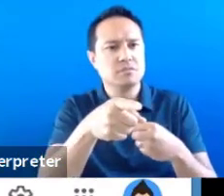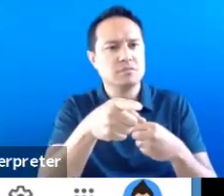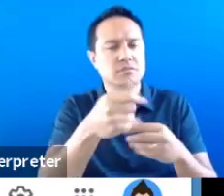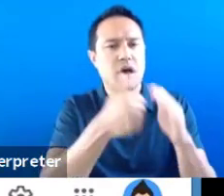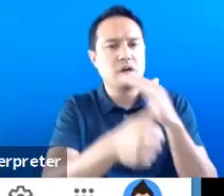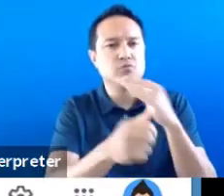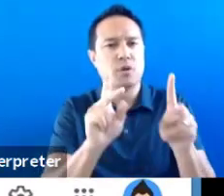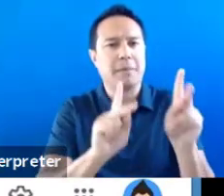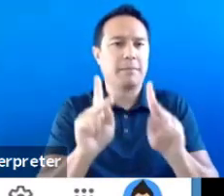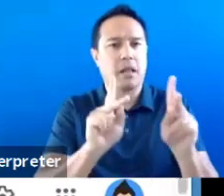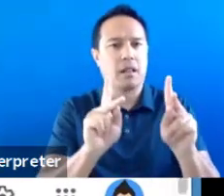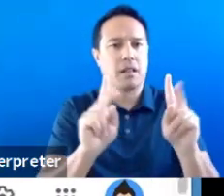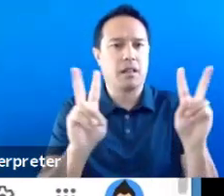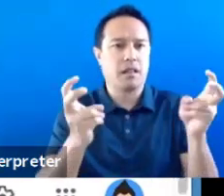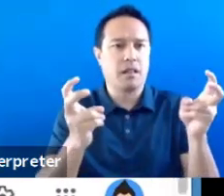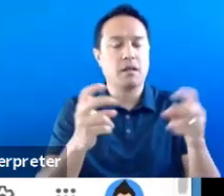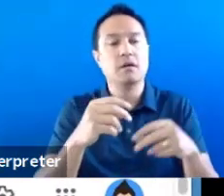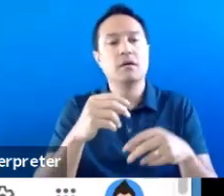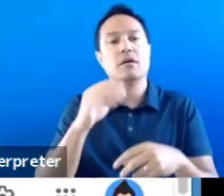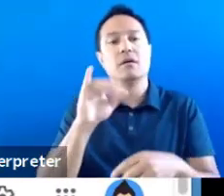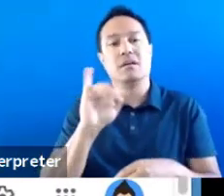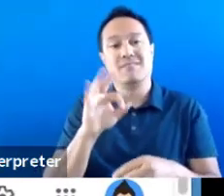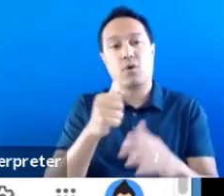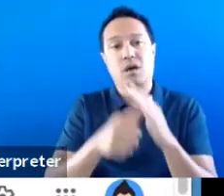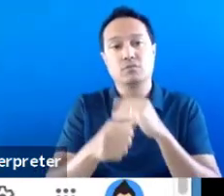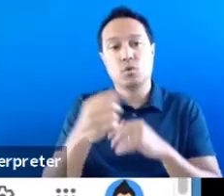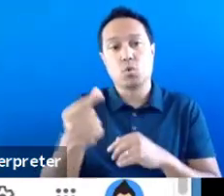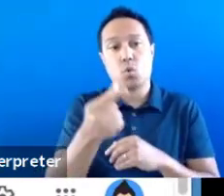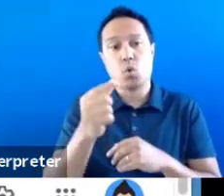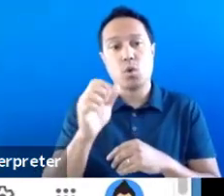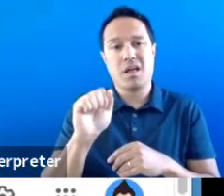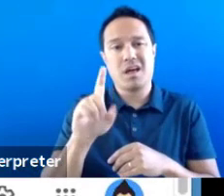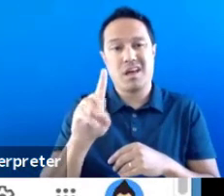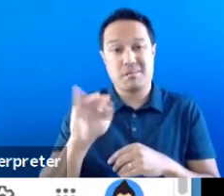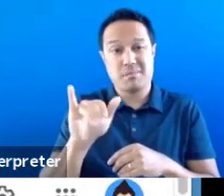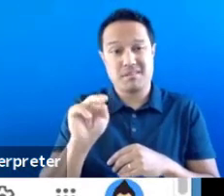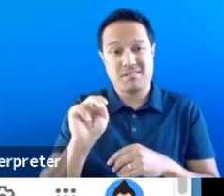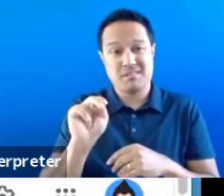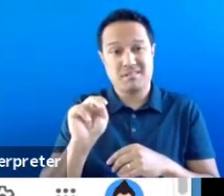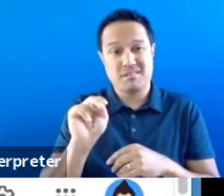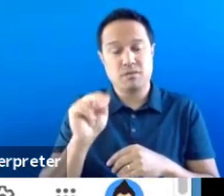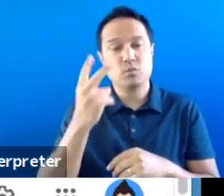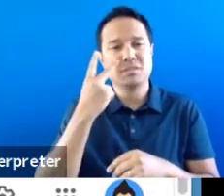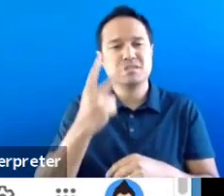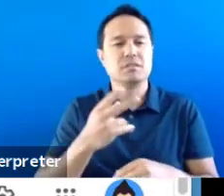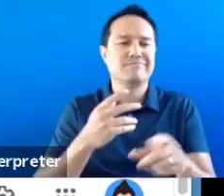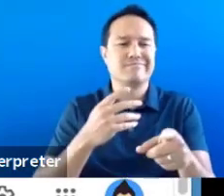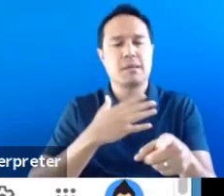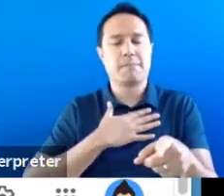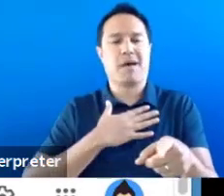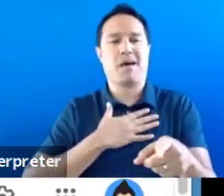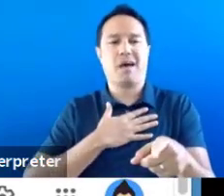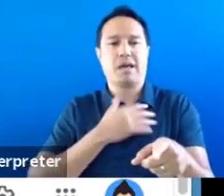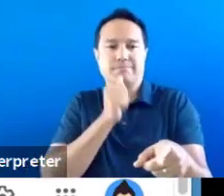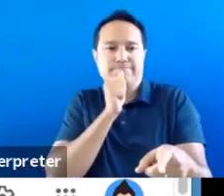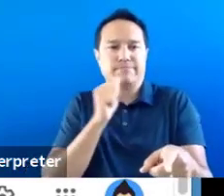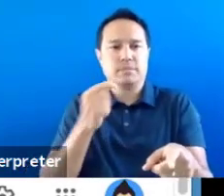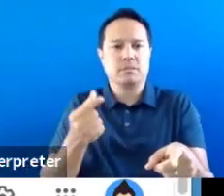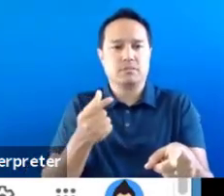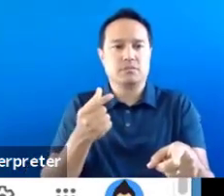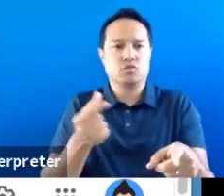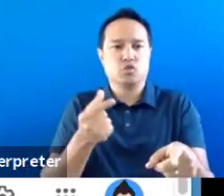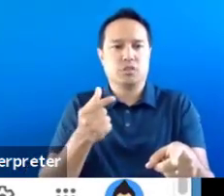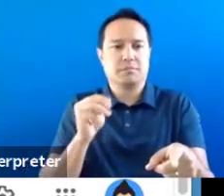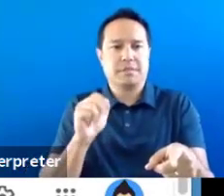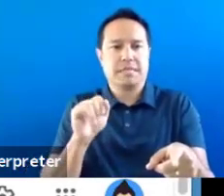in your Google admin option, you'll see an option right here that says, see, I'm in my personal Gmail. You'll see where it says invite any one